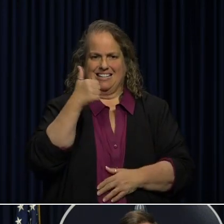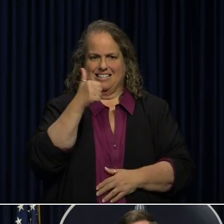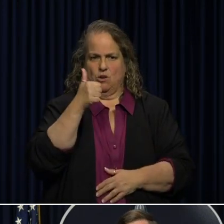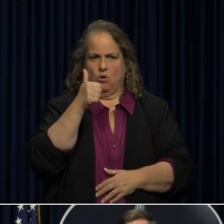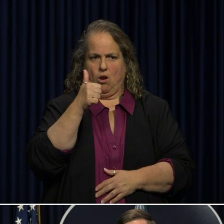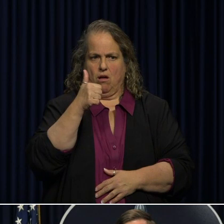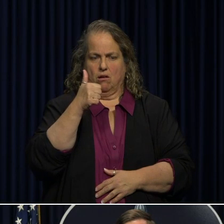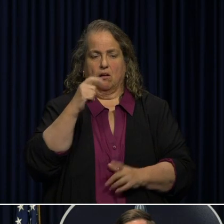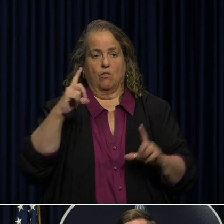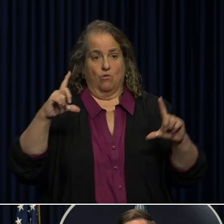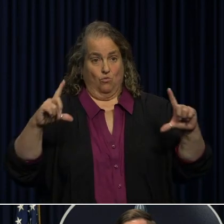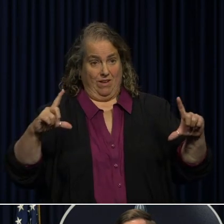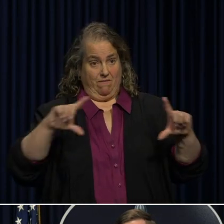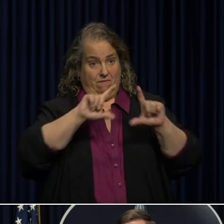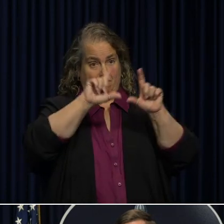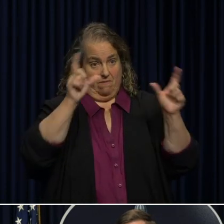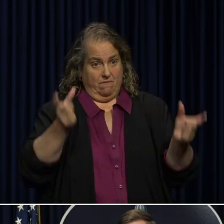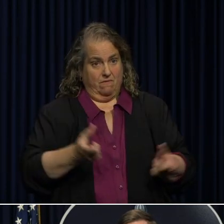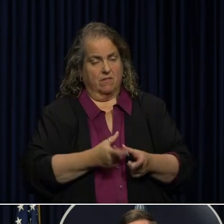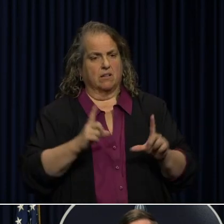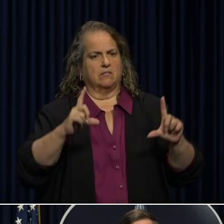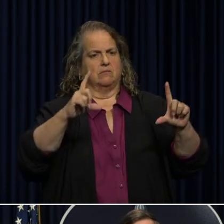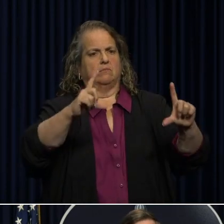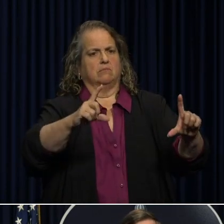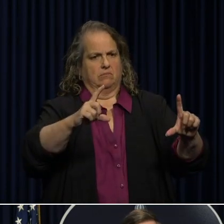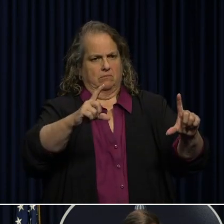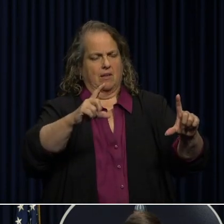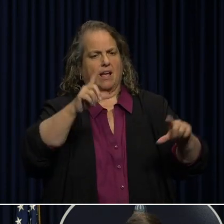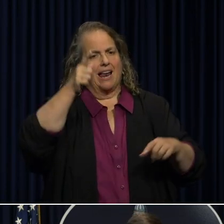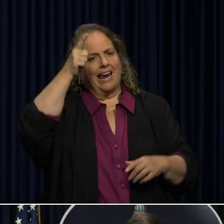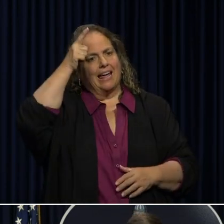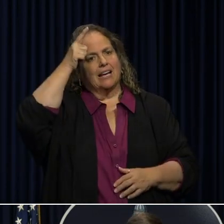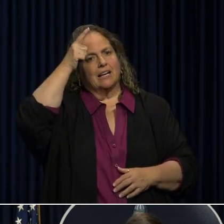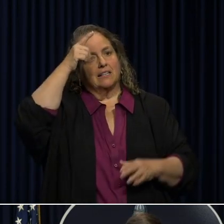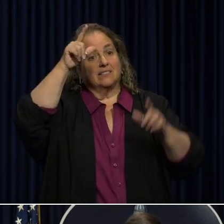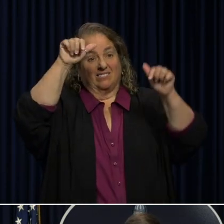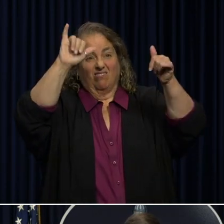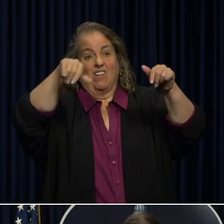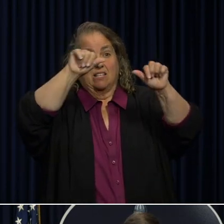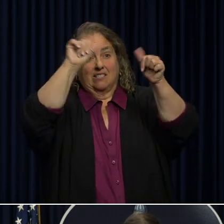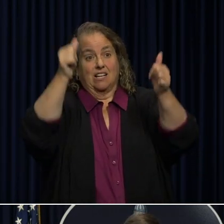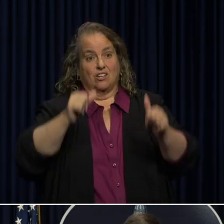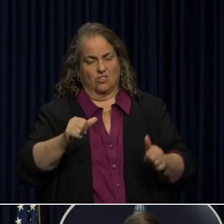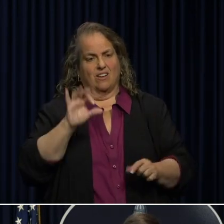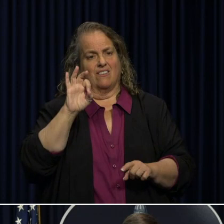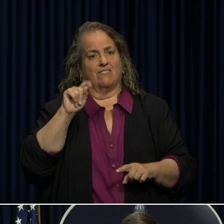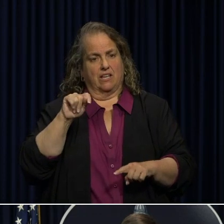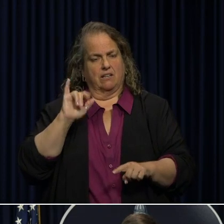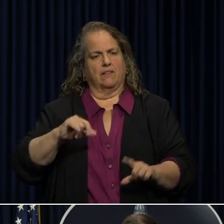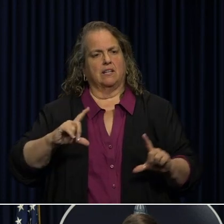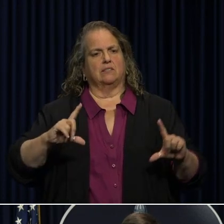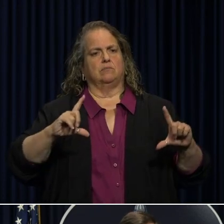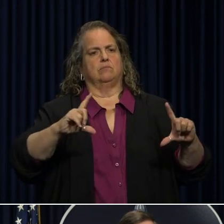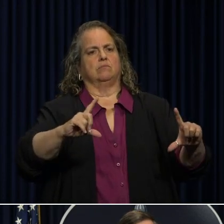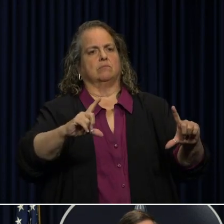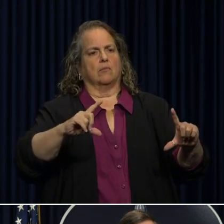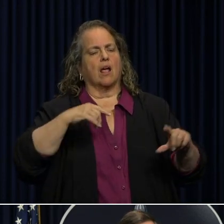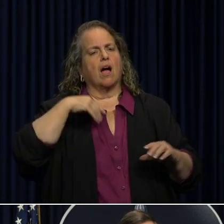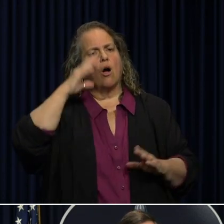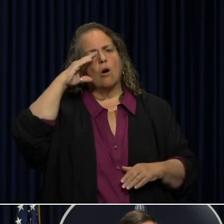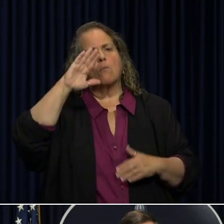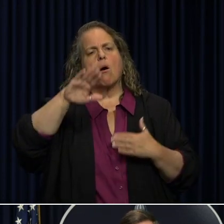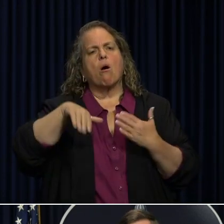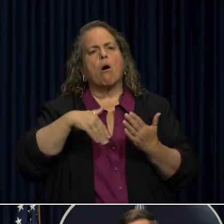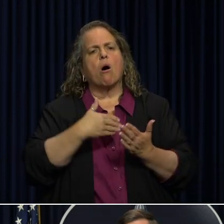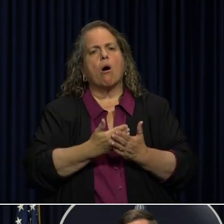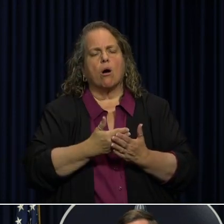That wreath was placed at the feet of Lincoln to honor those we've lost. I hope all 177 families